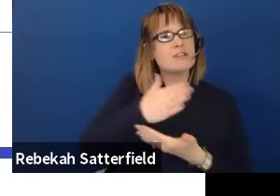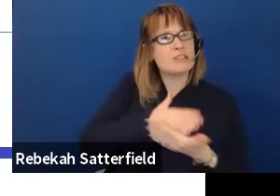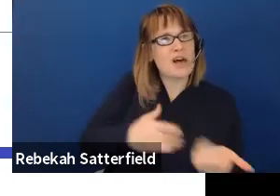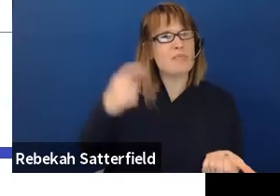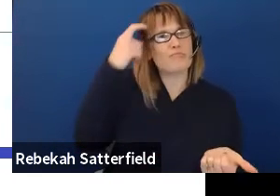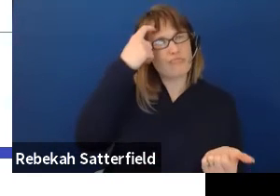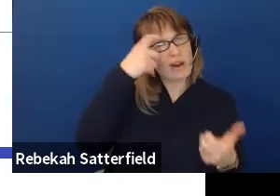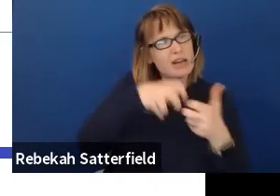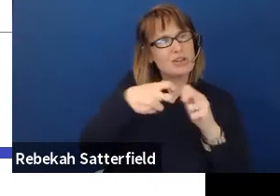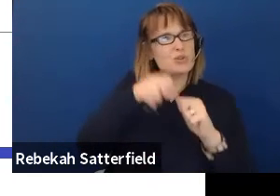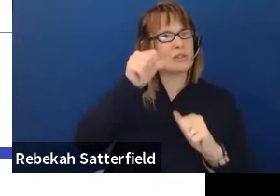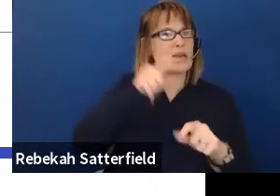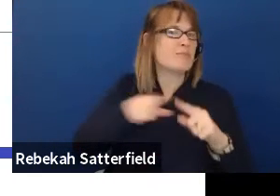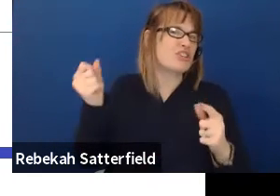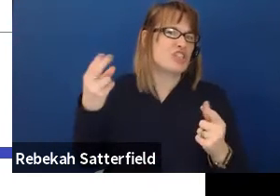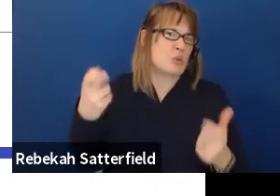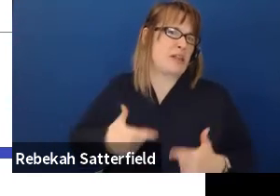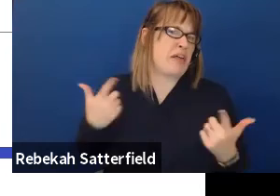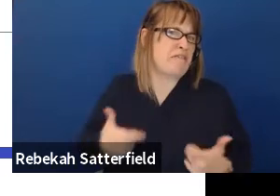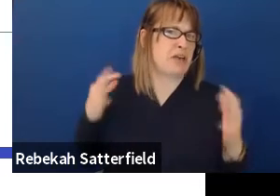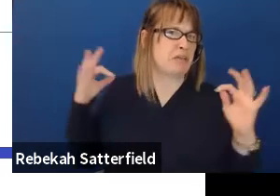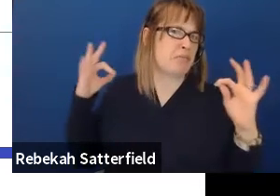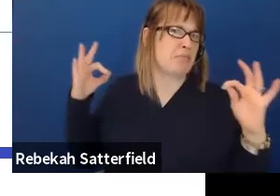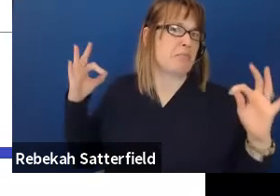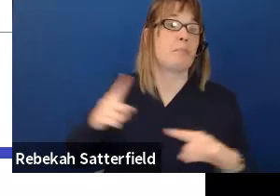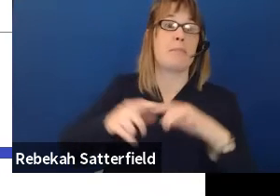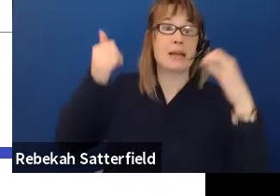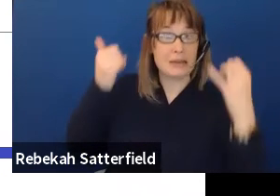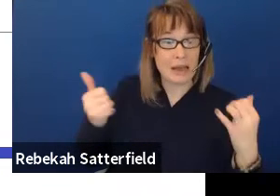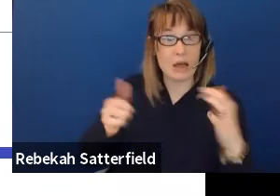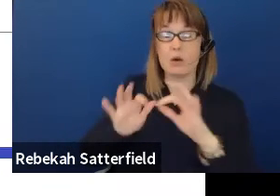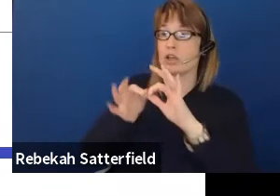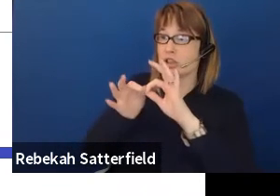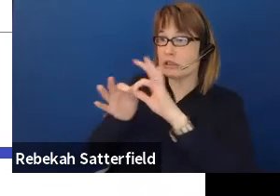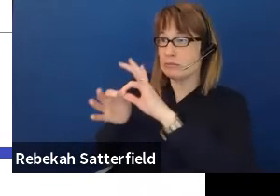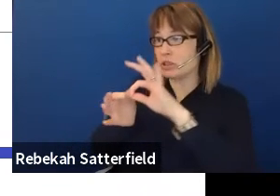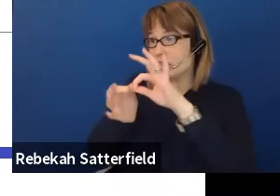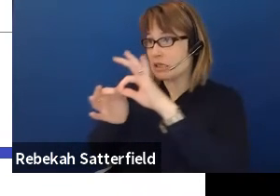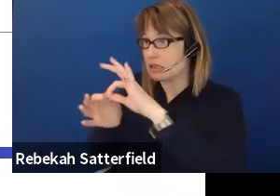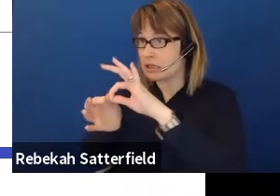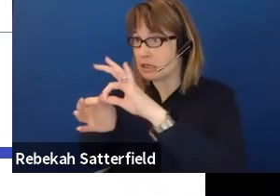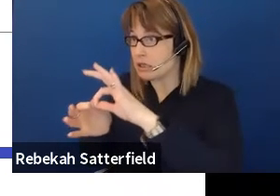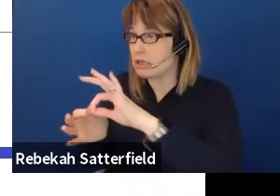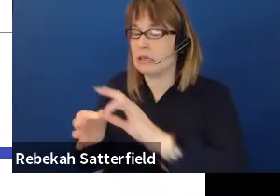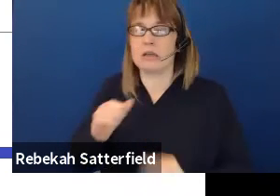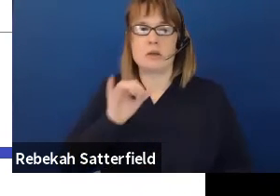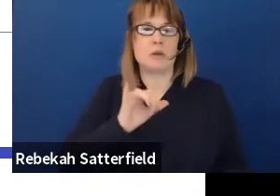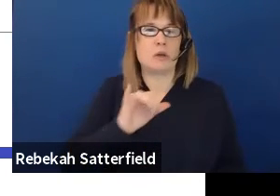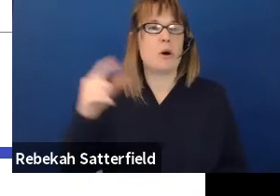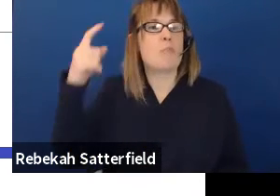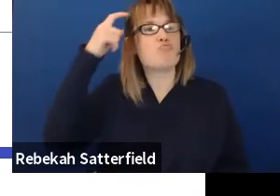alive. But now, after having the interpretation done, he was being told that she was brain